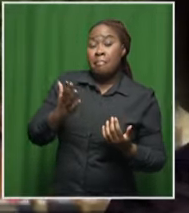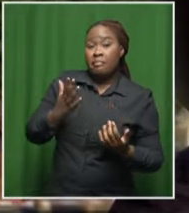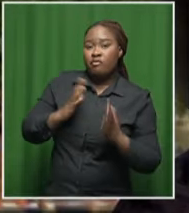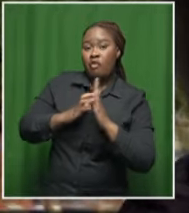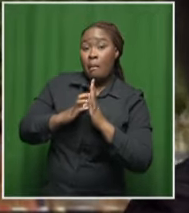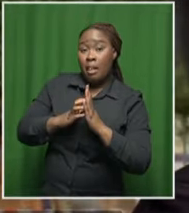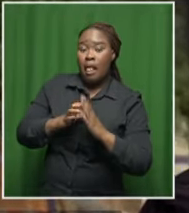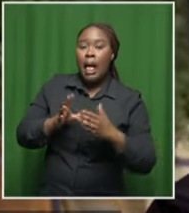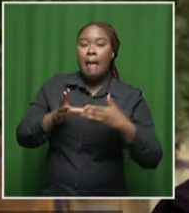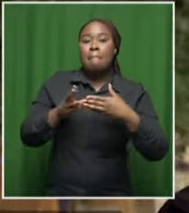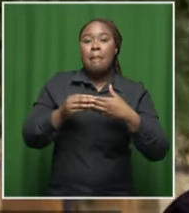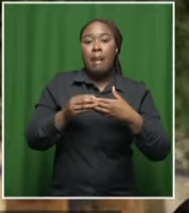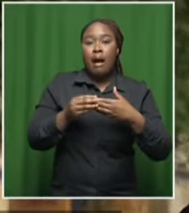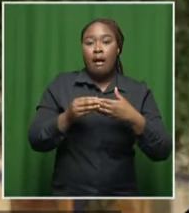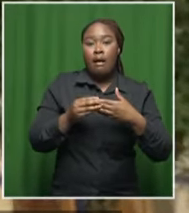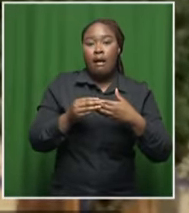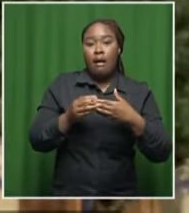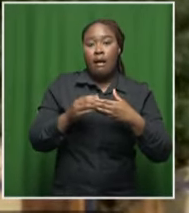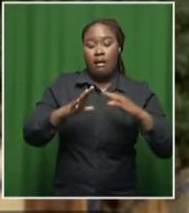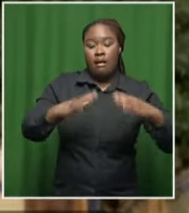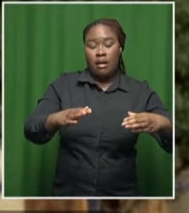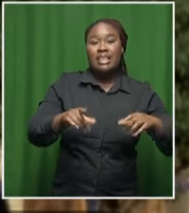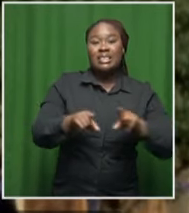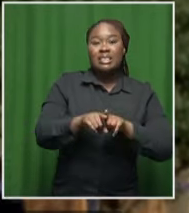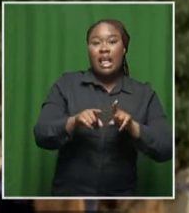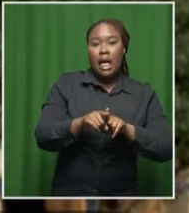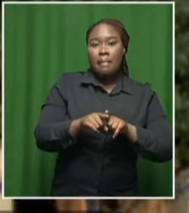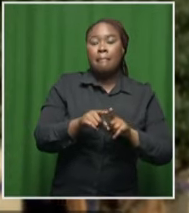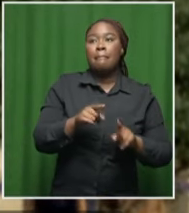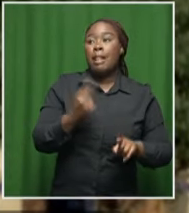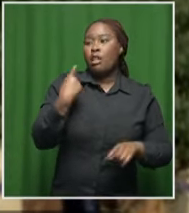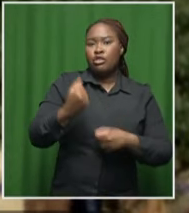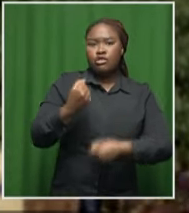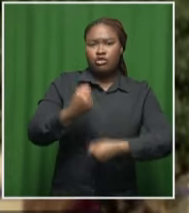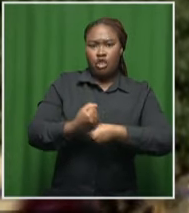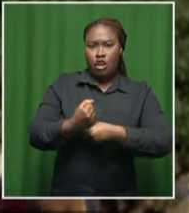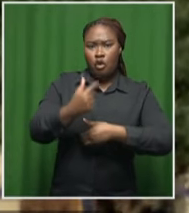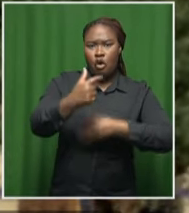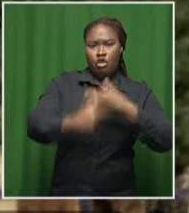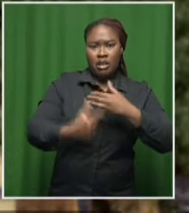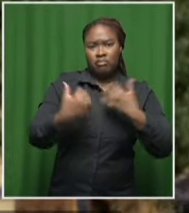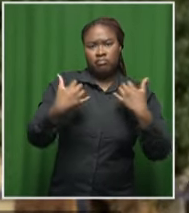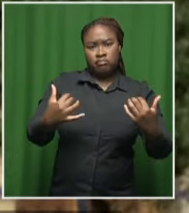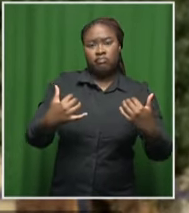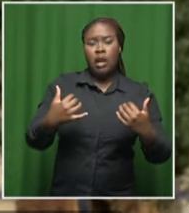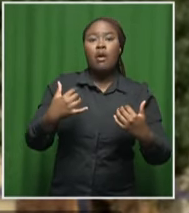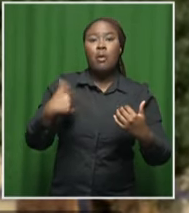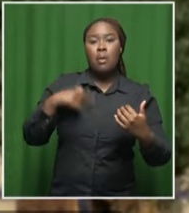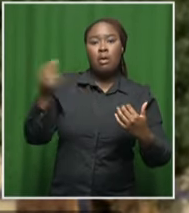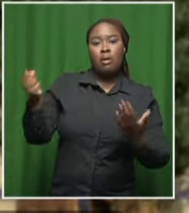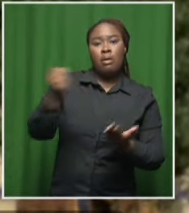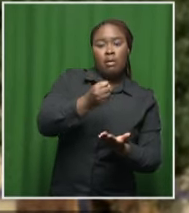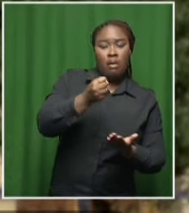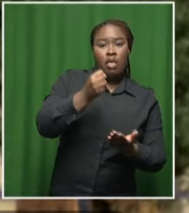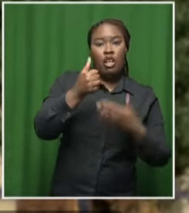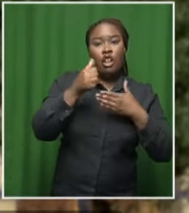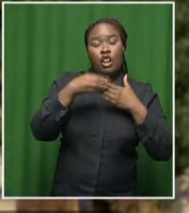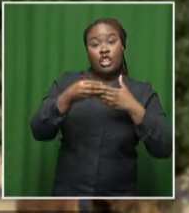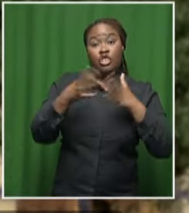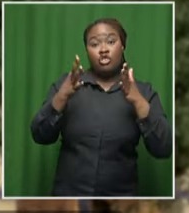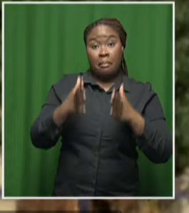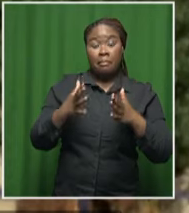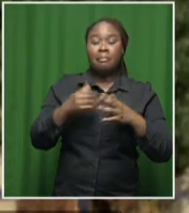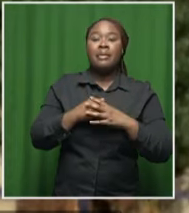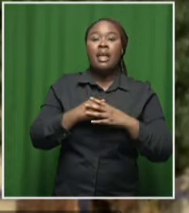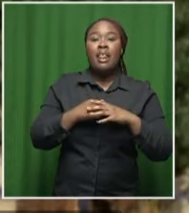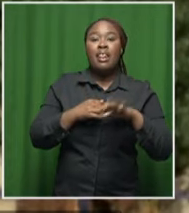our membership, I mean, even our Congress that we had last year, where our leadership was elected, one third of our membership is